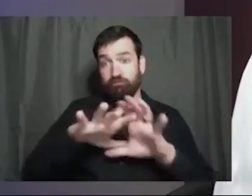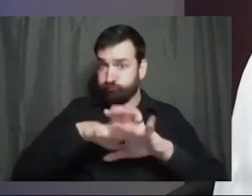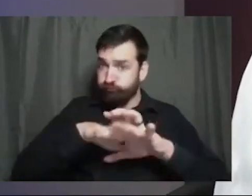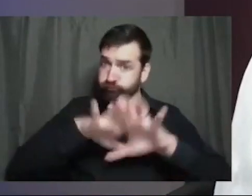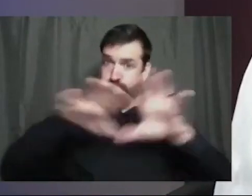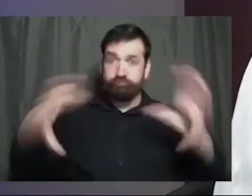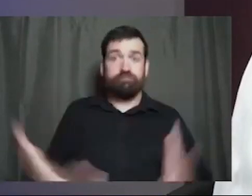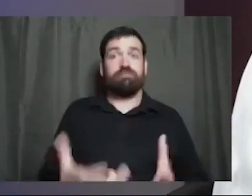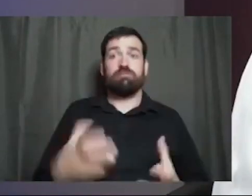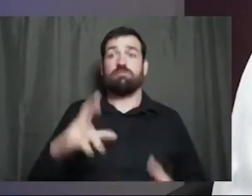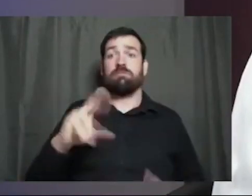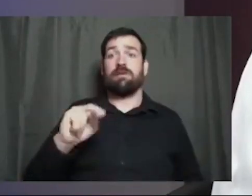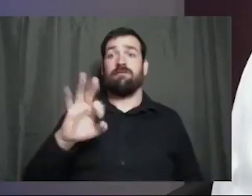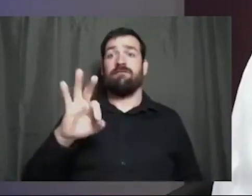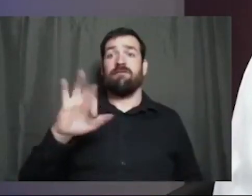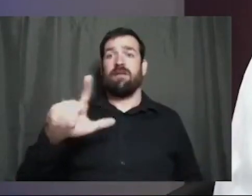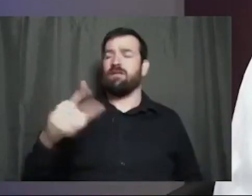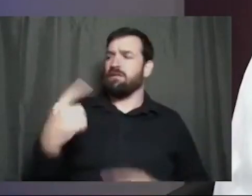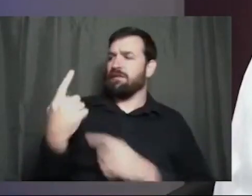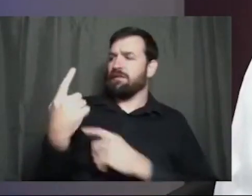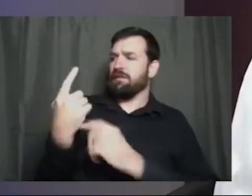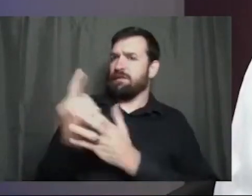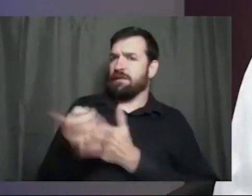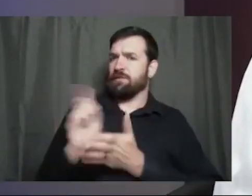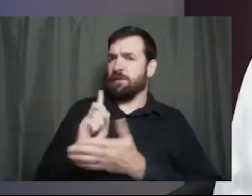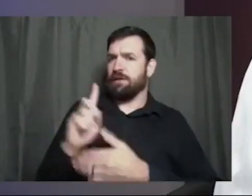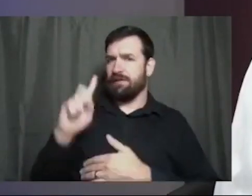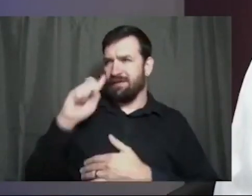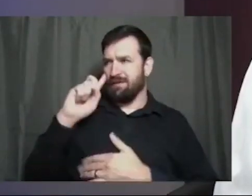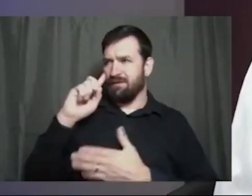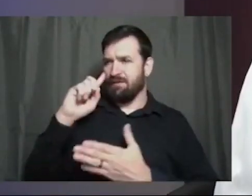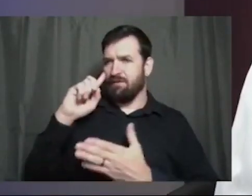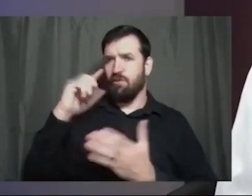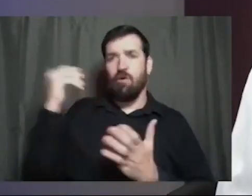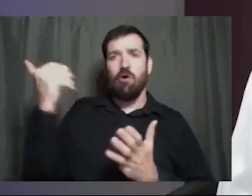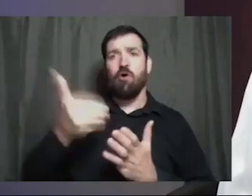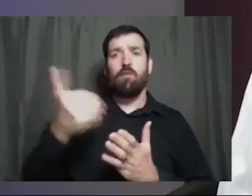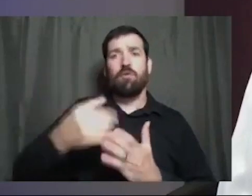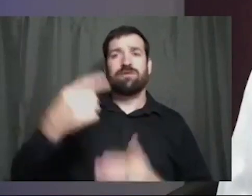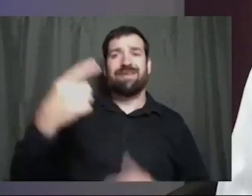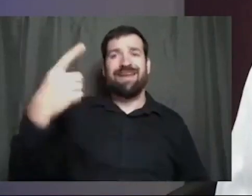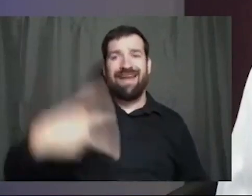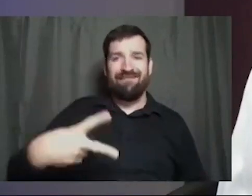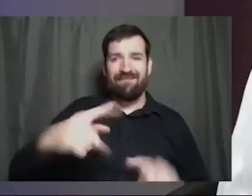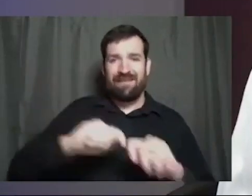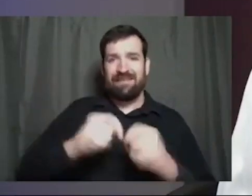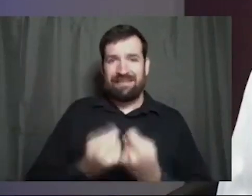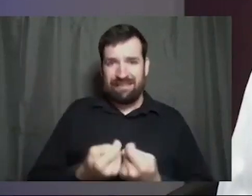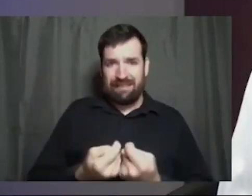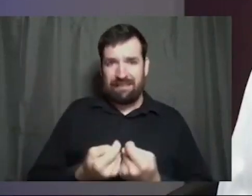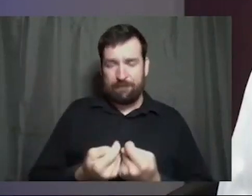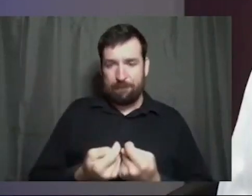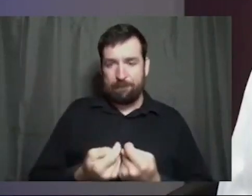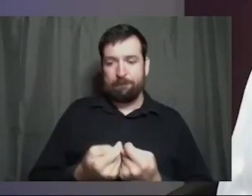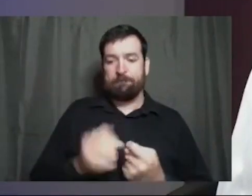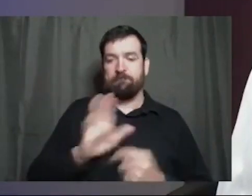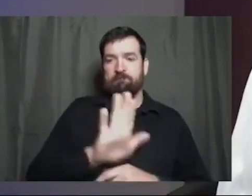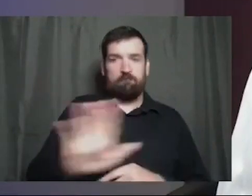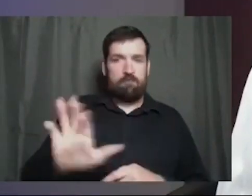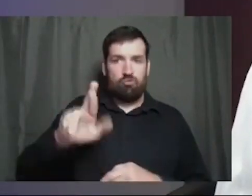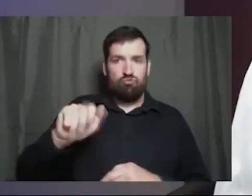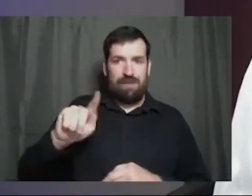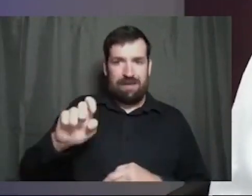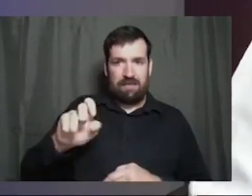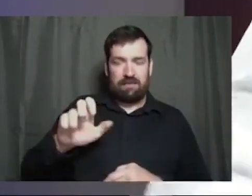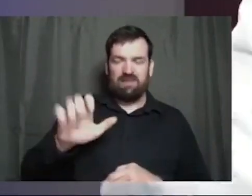what did I see last week? I think almost half of the teams, I think, have a vaccination rate of 80 or 85%.